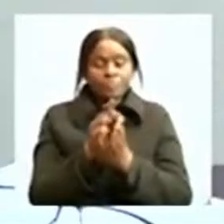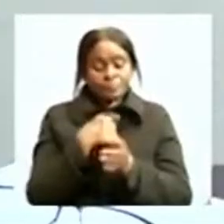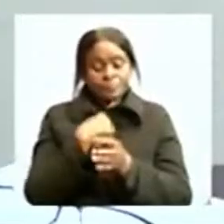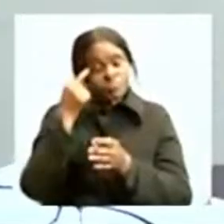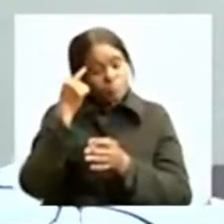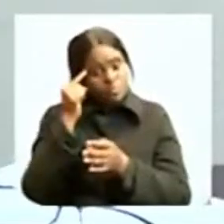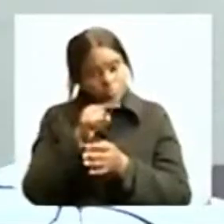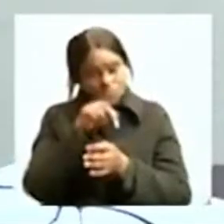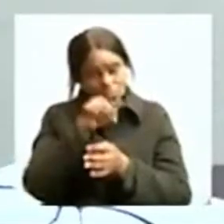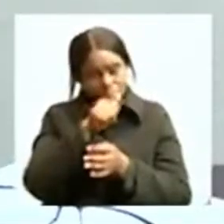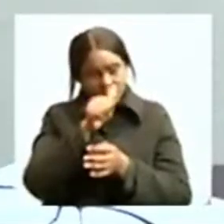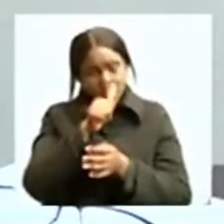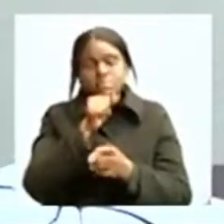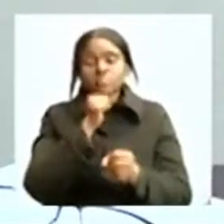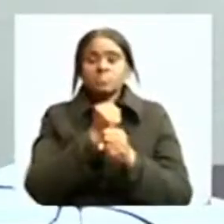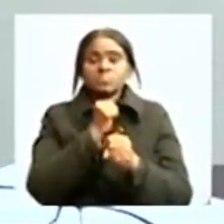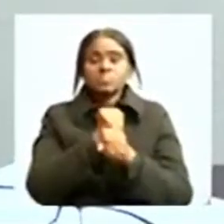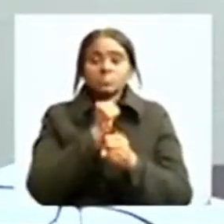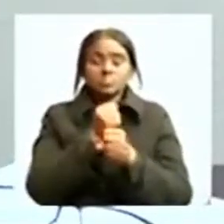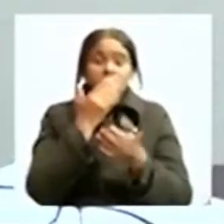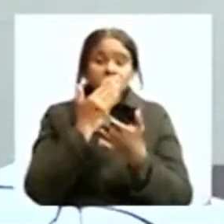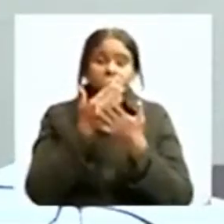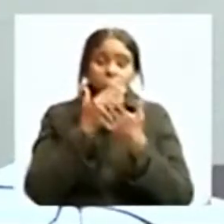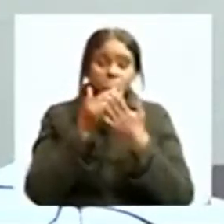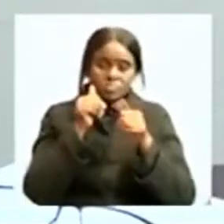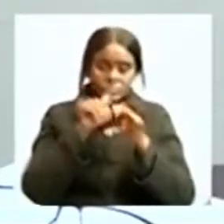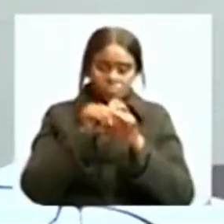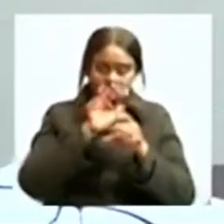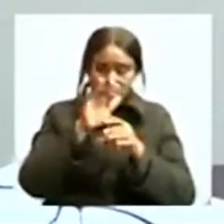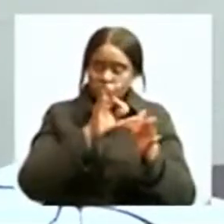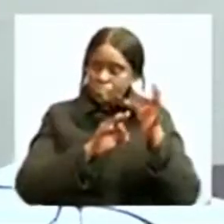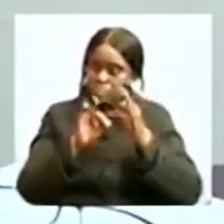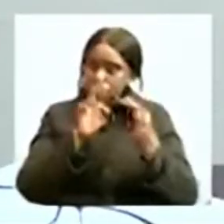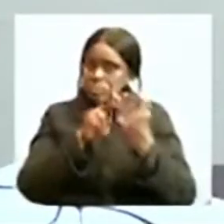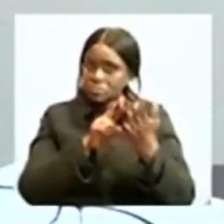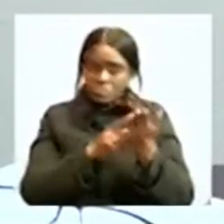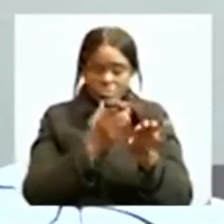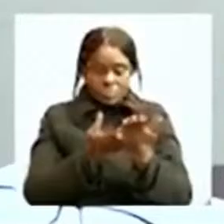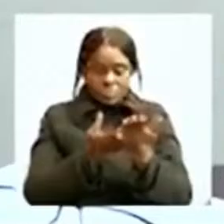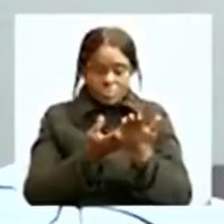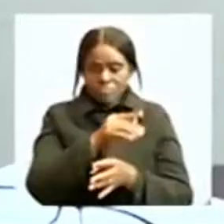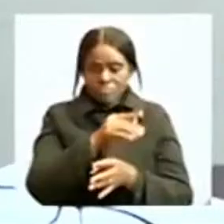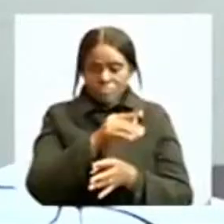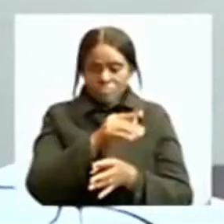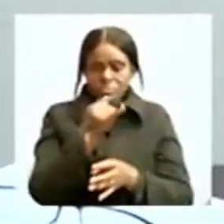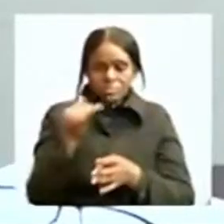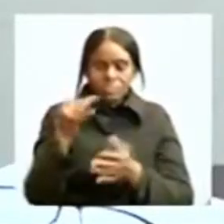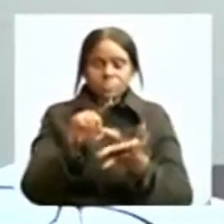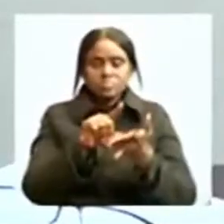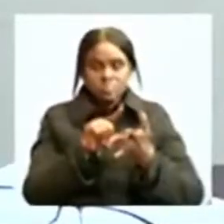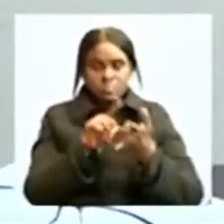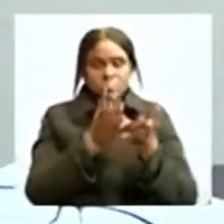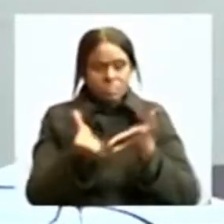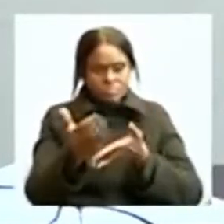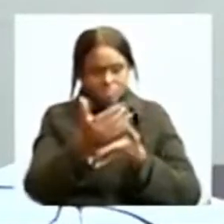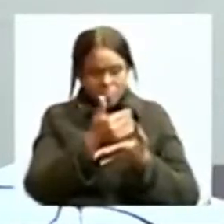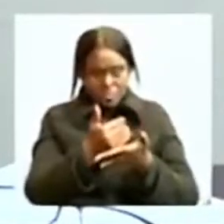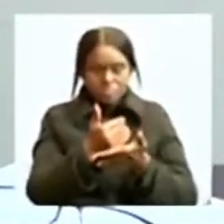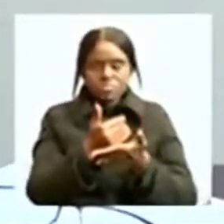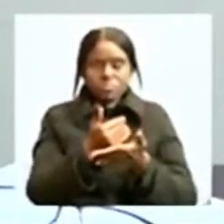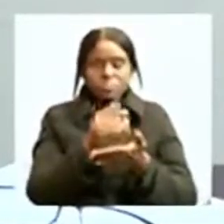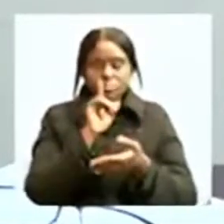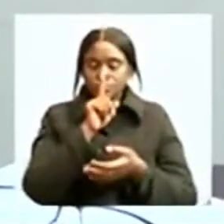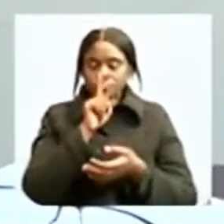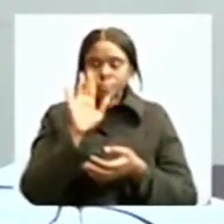the PS has also done justice in his report on the issues of loan recoveries.